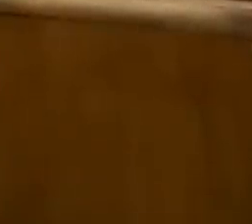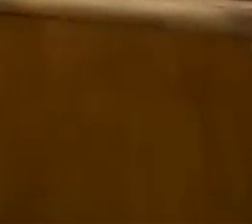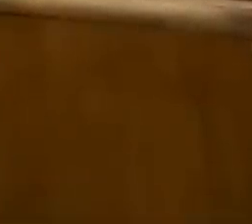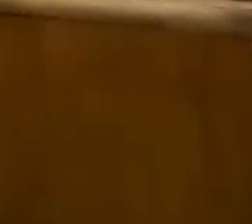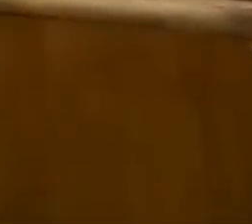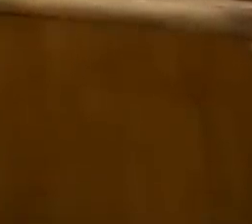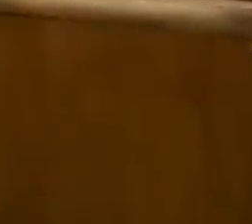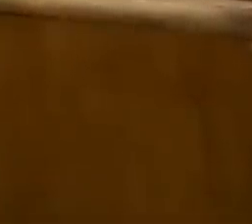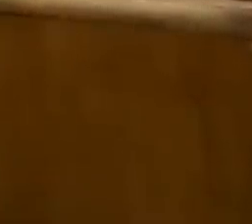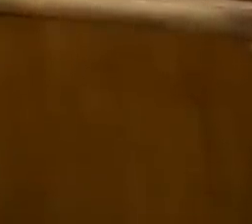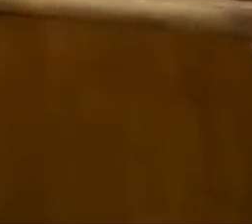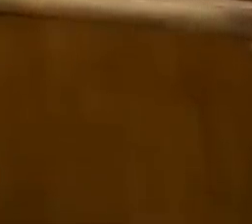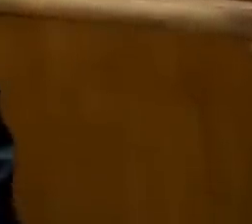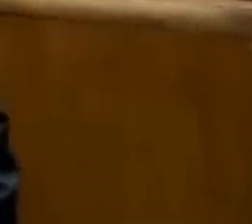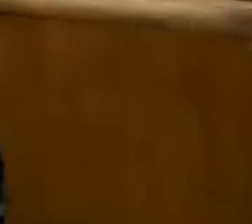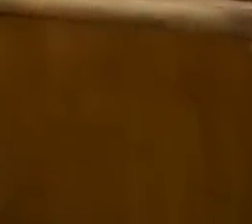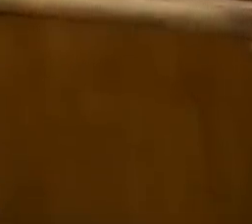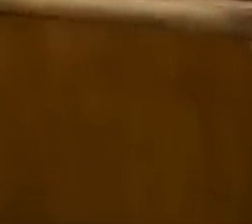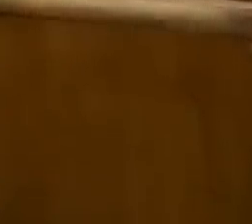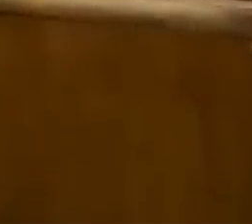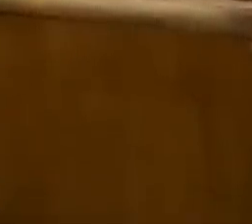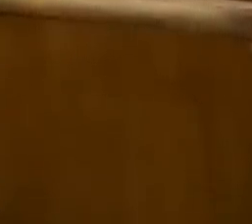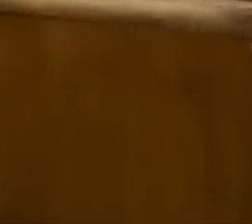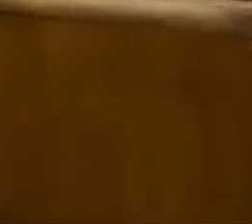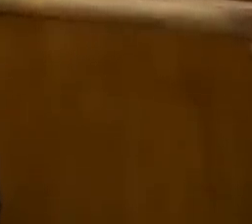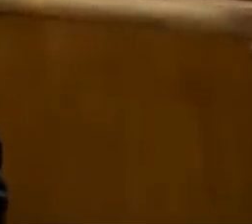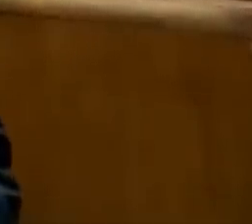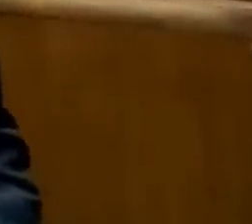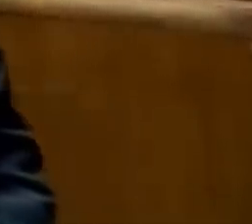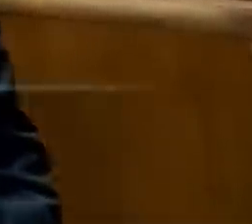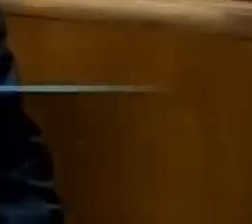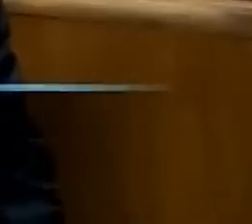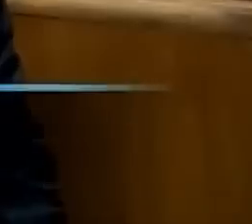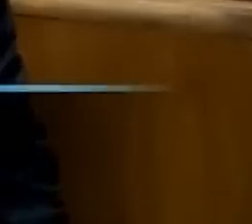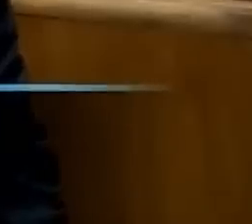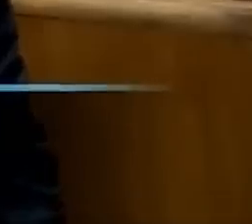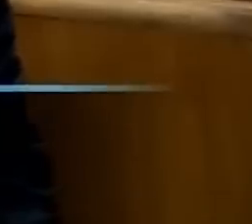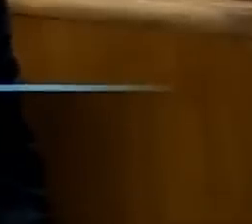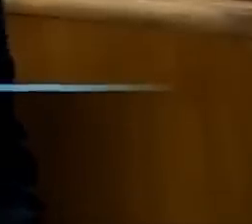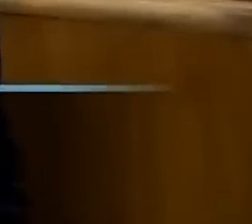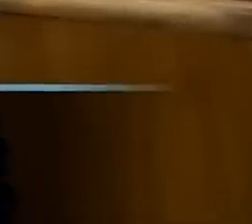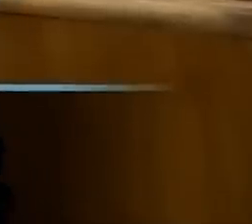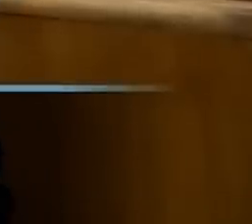Privileges Committee deliberate on the